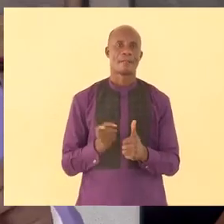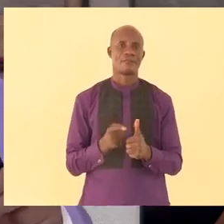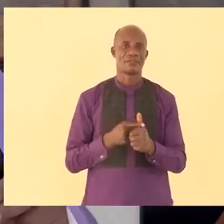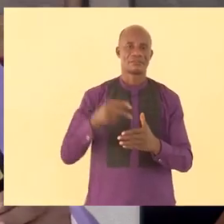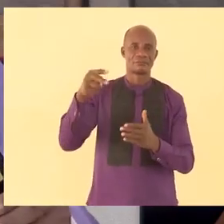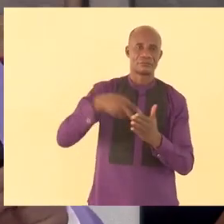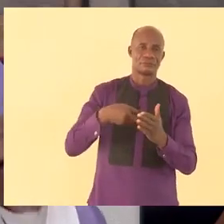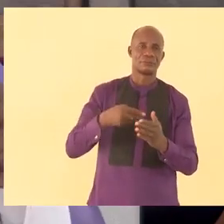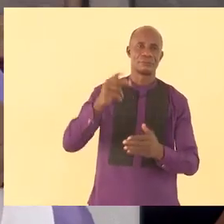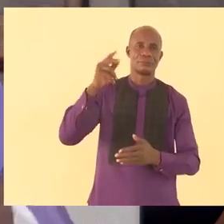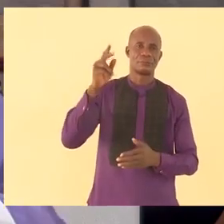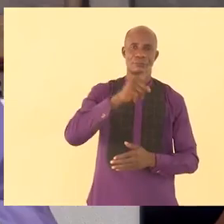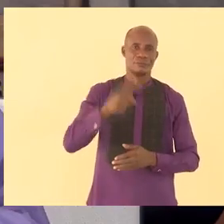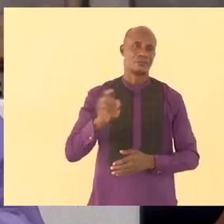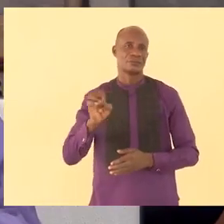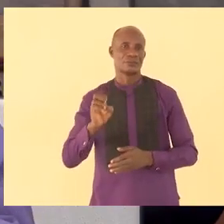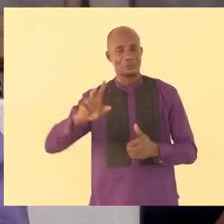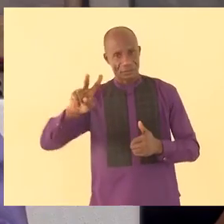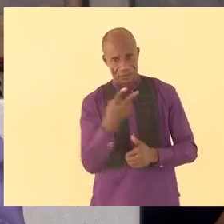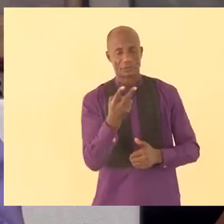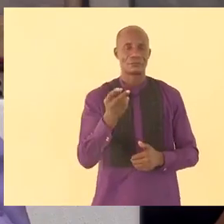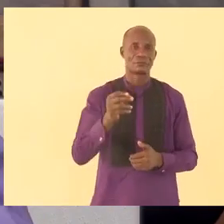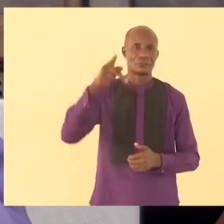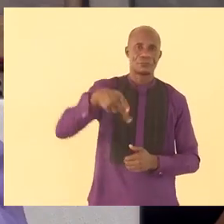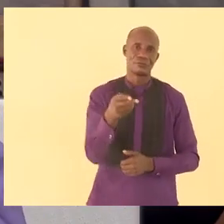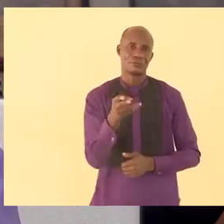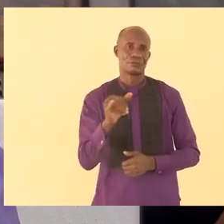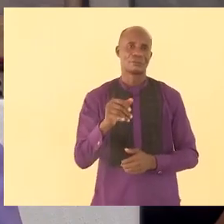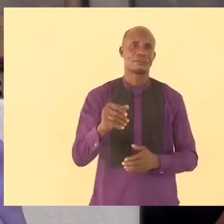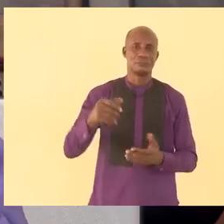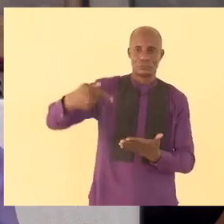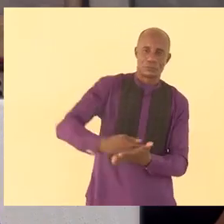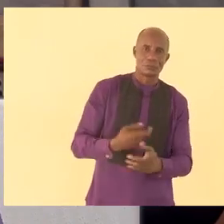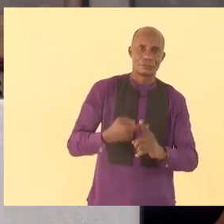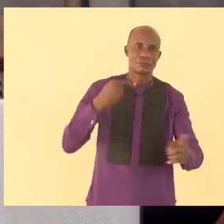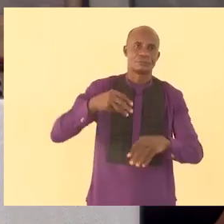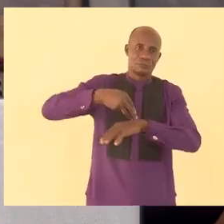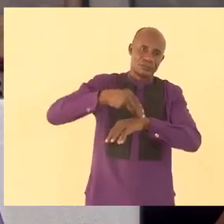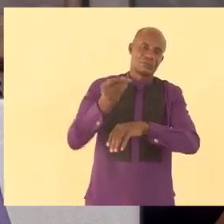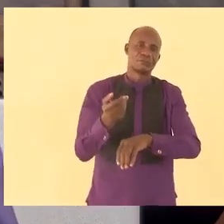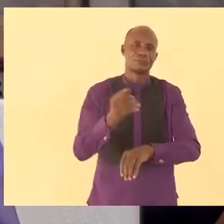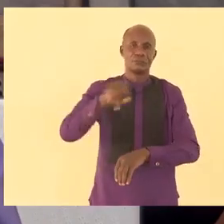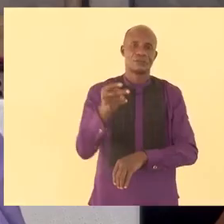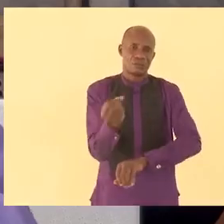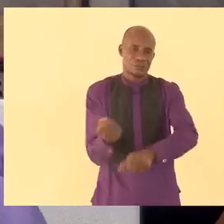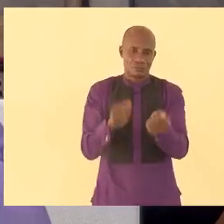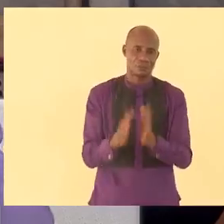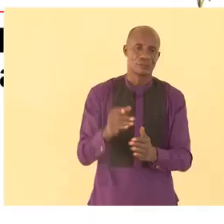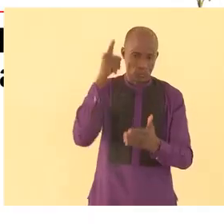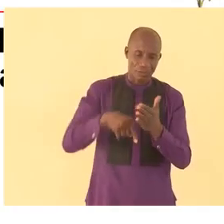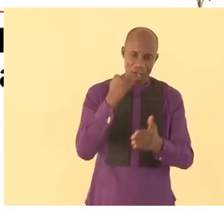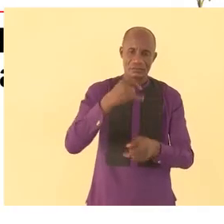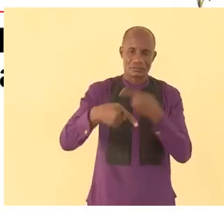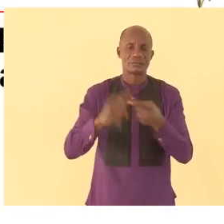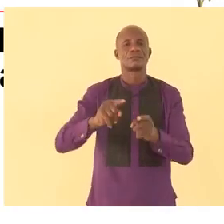First reading from Zephaniah, second reading from Philippians, the gospel, the message of John the Baptist. What is